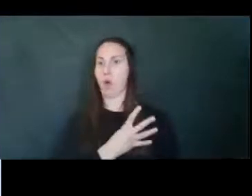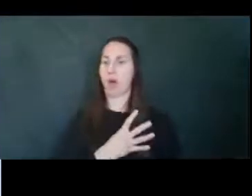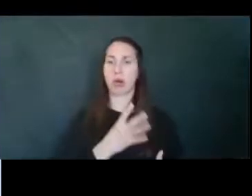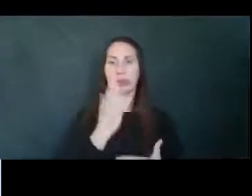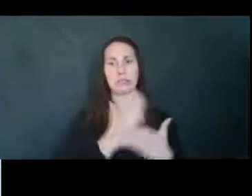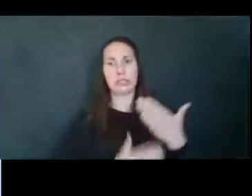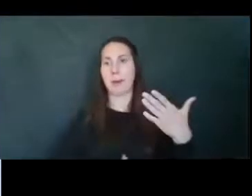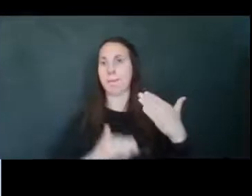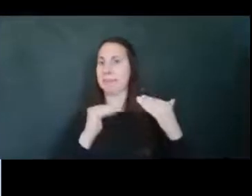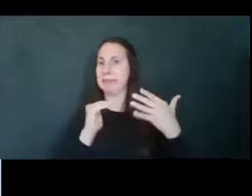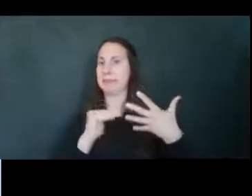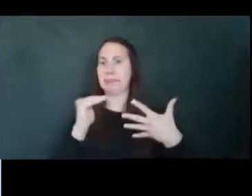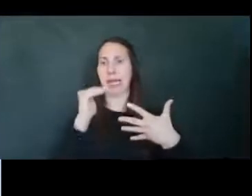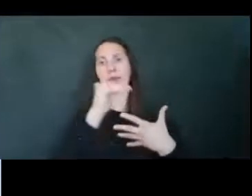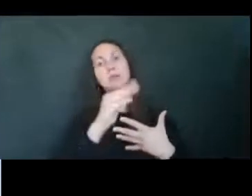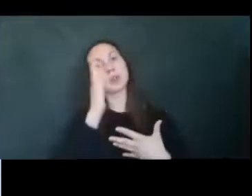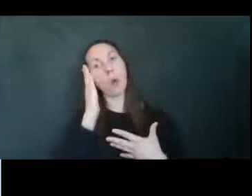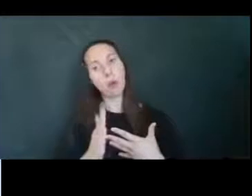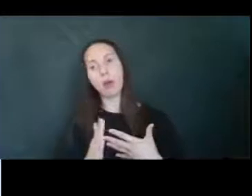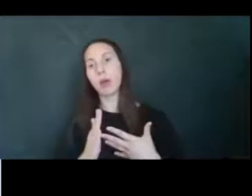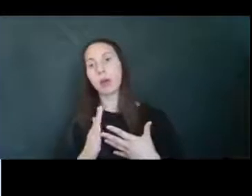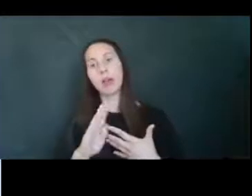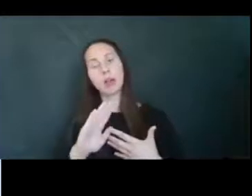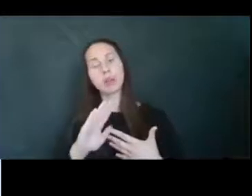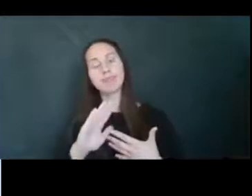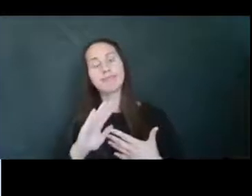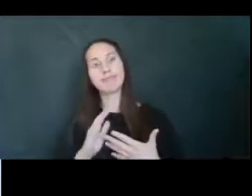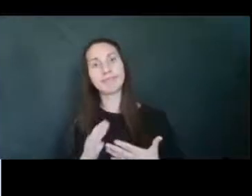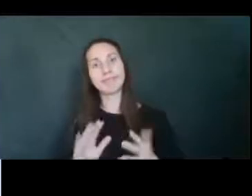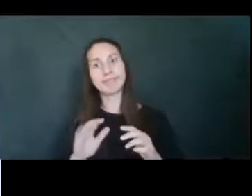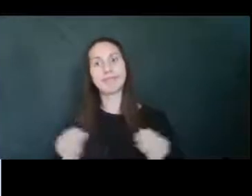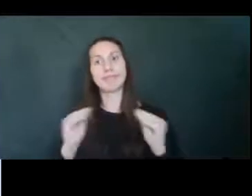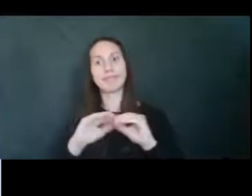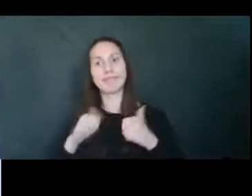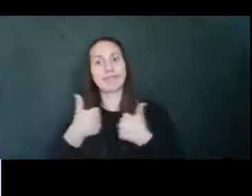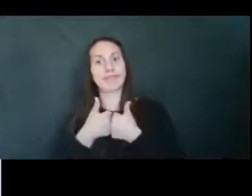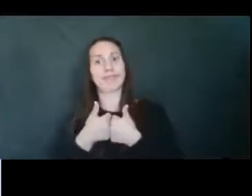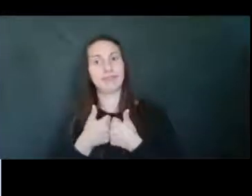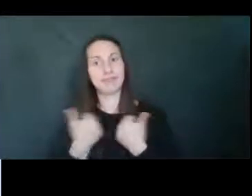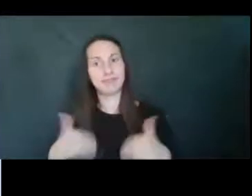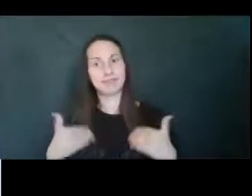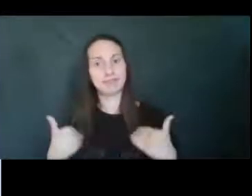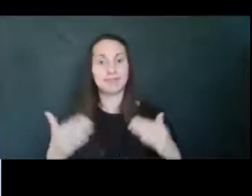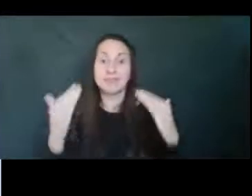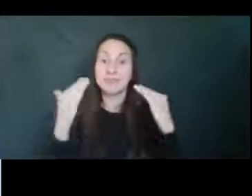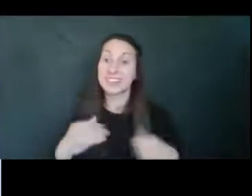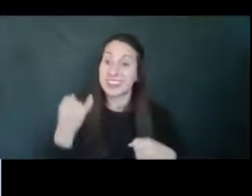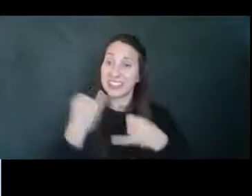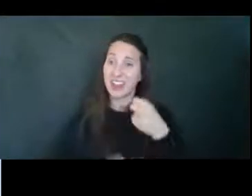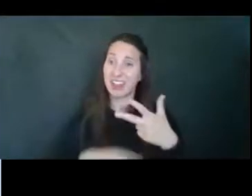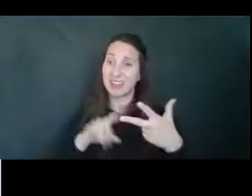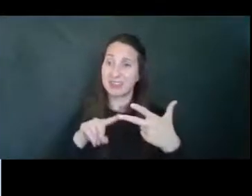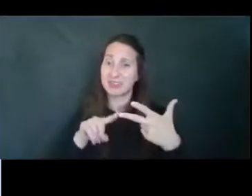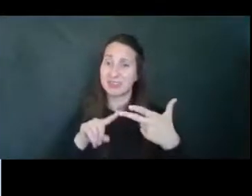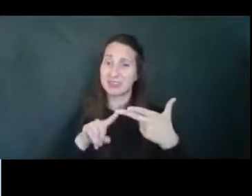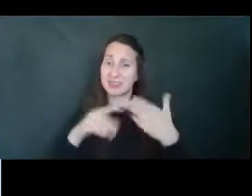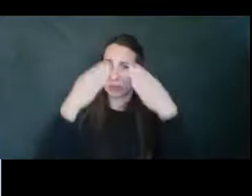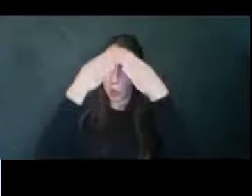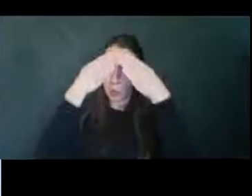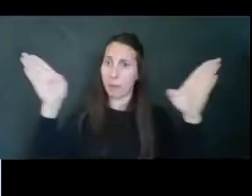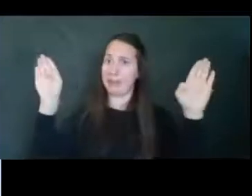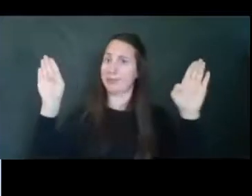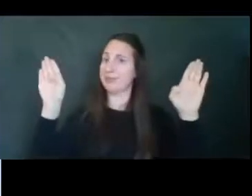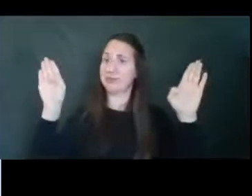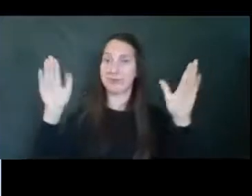brushed over that can become barriers. And finally, the openness to new ideas that may not be